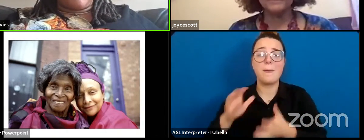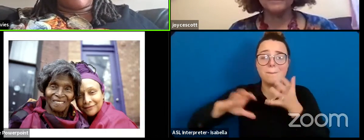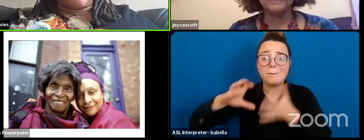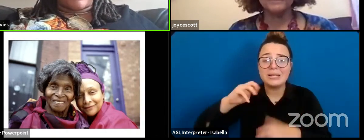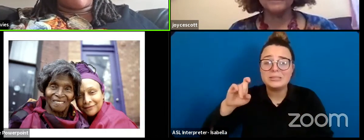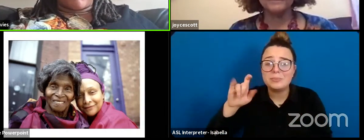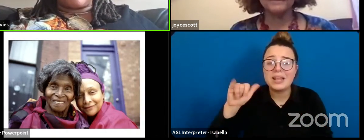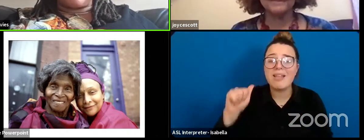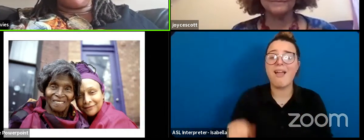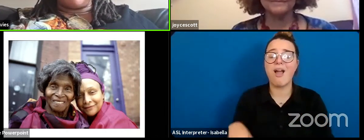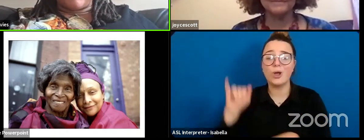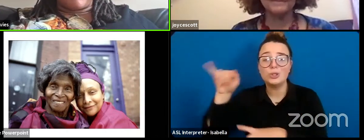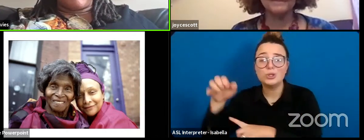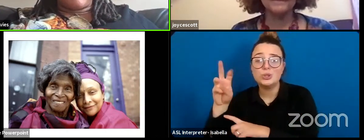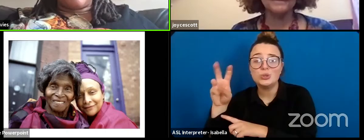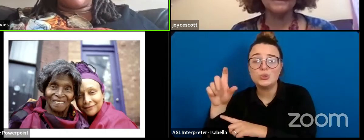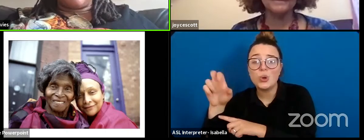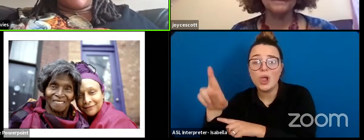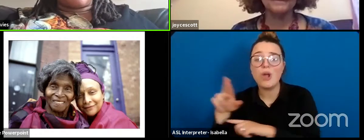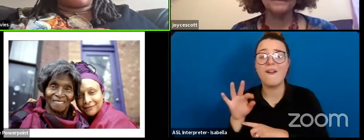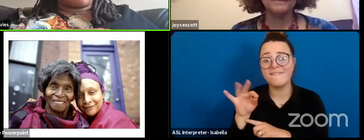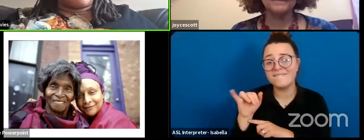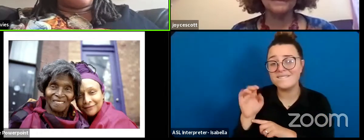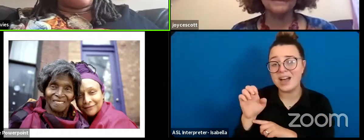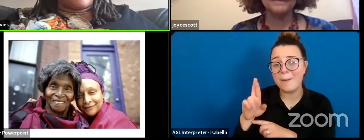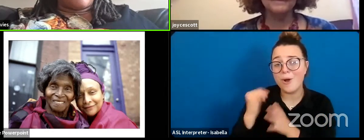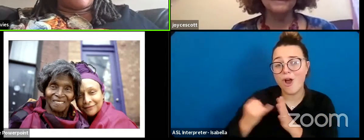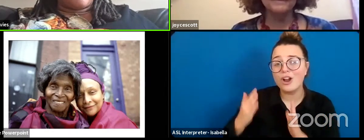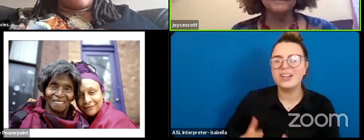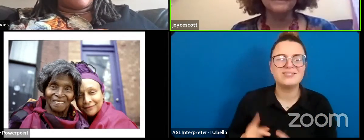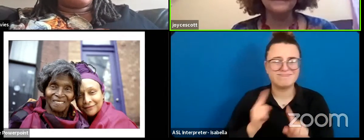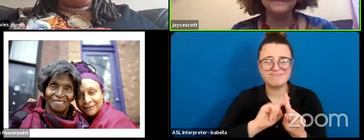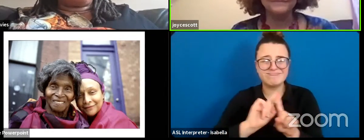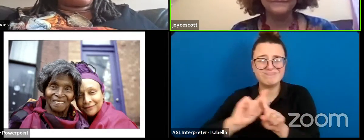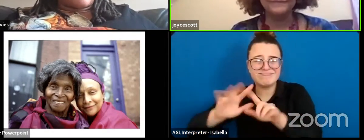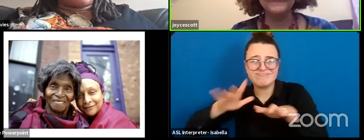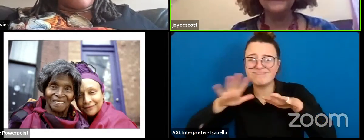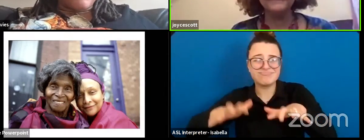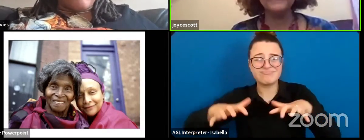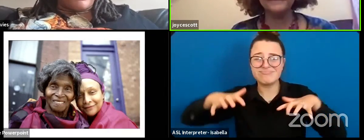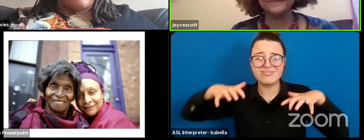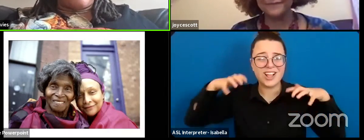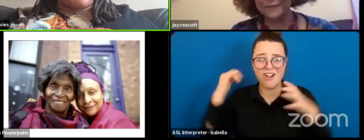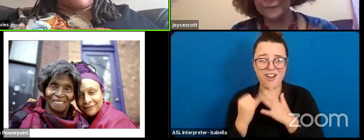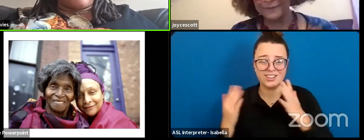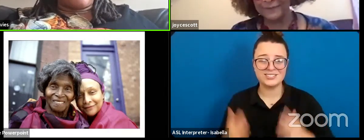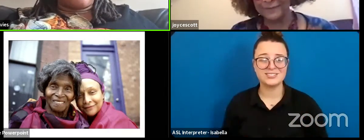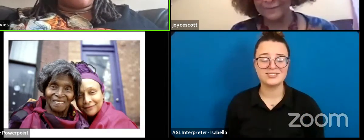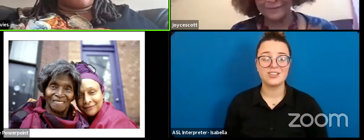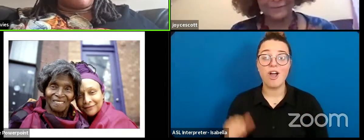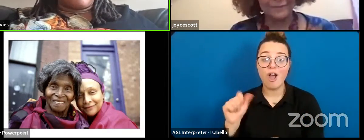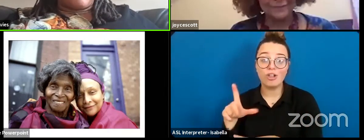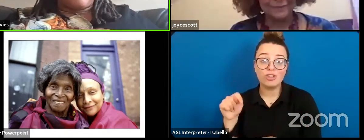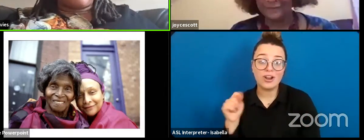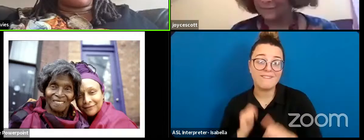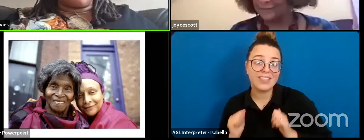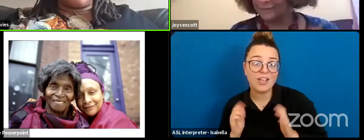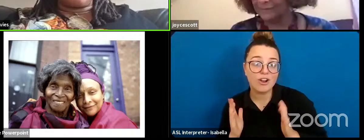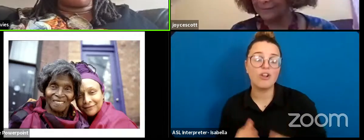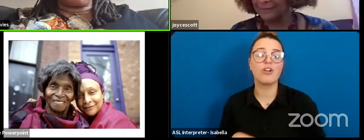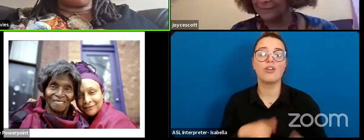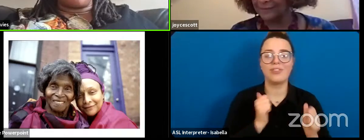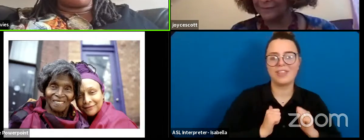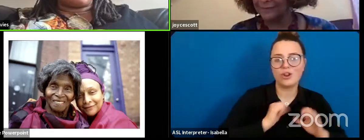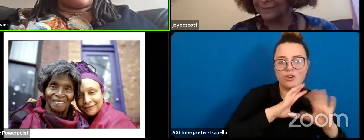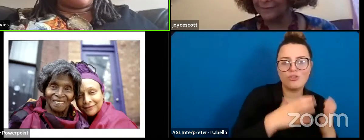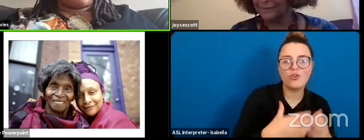artists, jewelers, fiber artists, you name it. There's a real theater, alternative theater and theater group community here. There's a